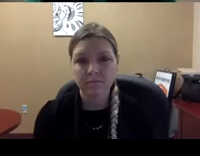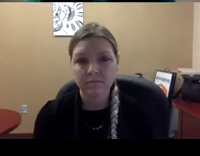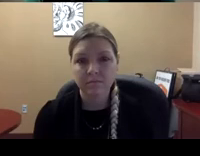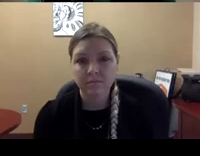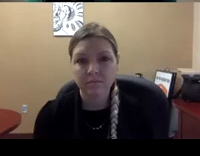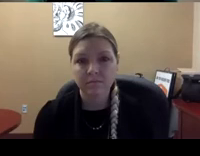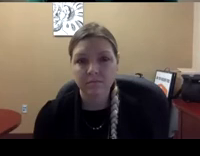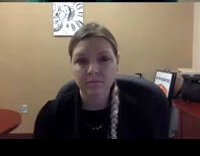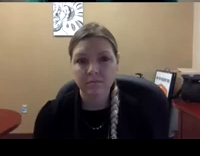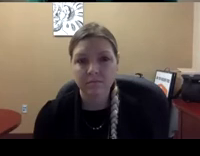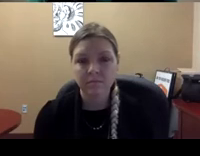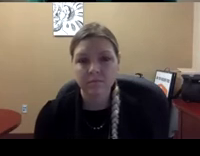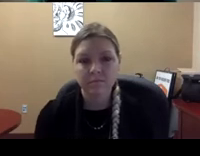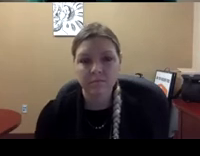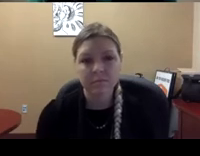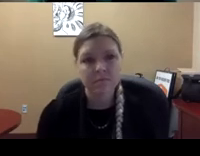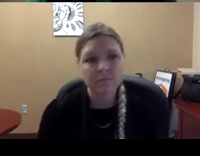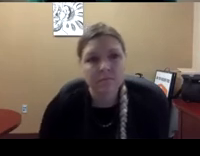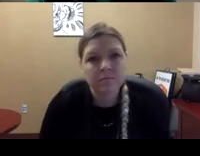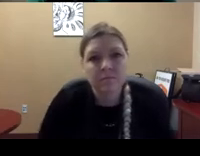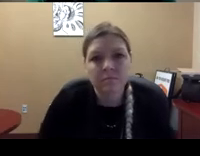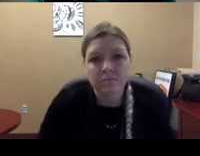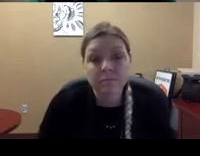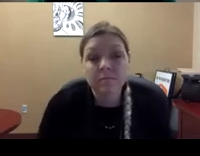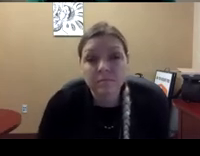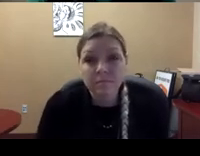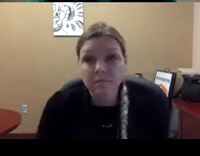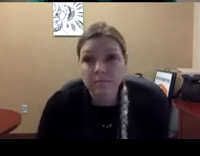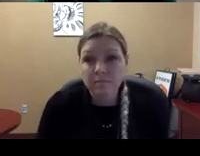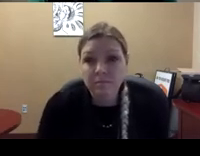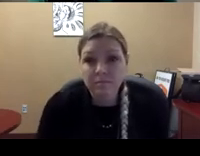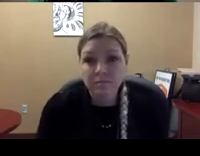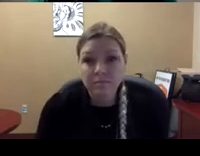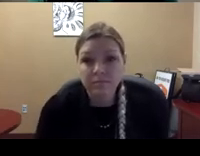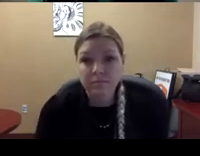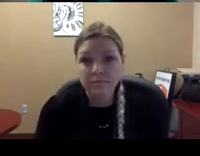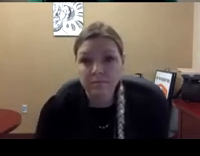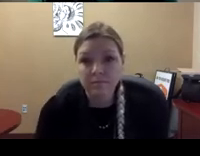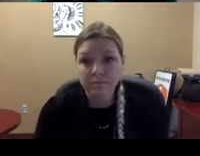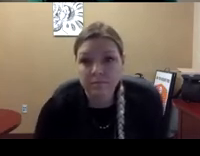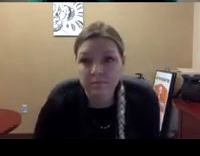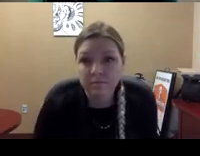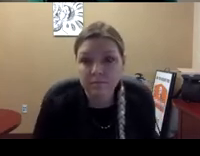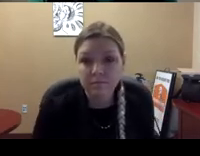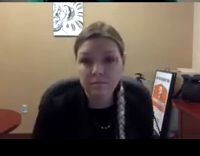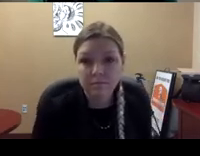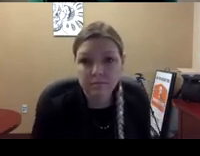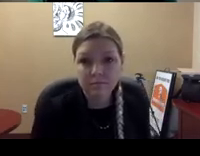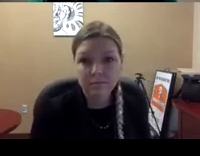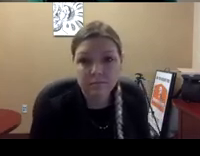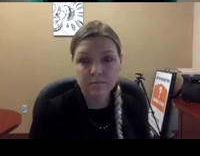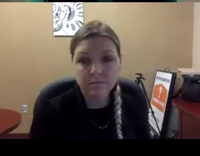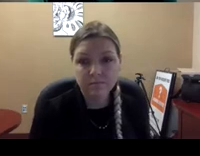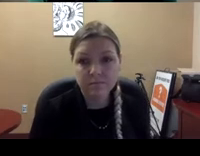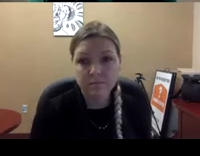you look at hospitalizations and deaths, we didn't have any hospitalizations last week, which is a good sign, but that